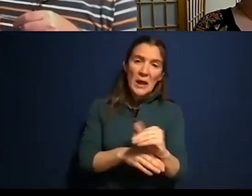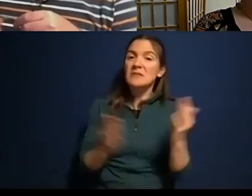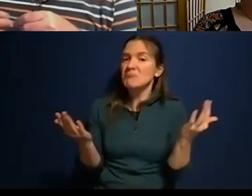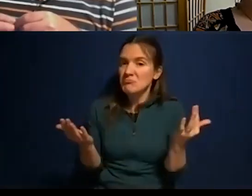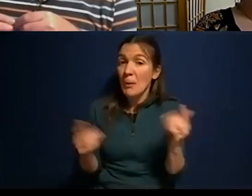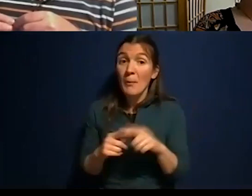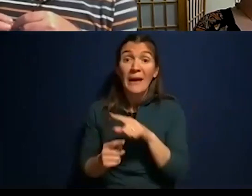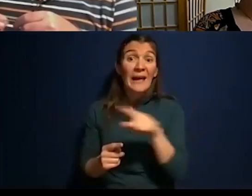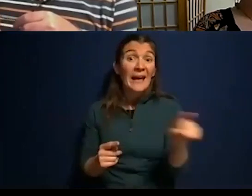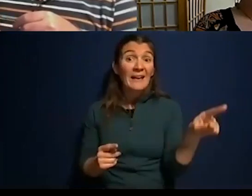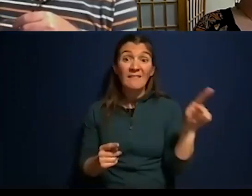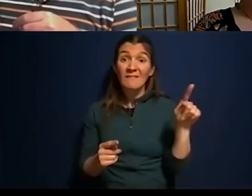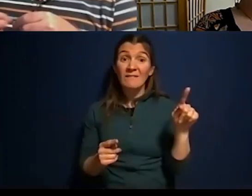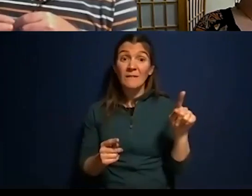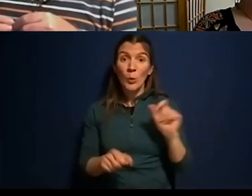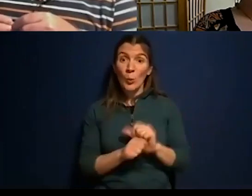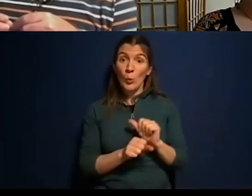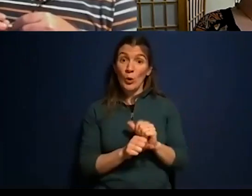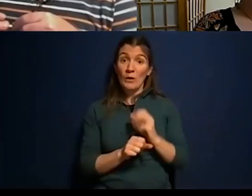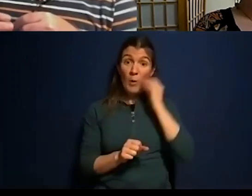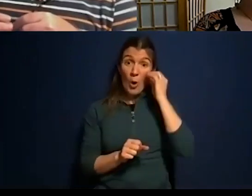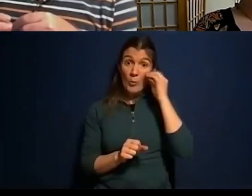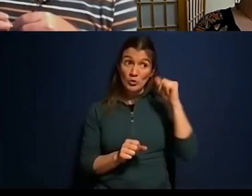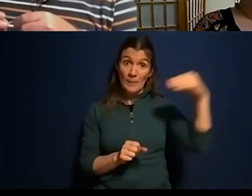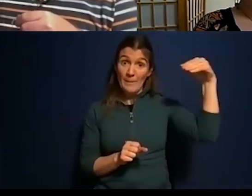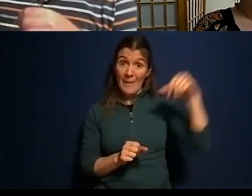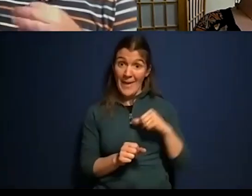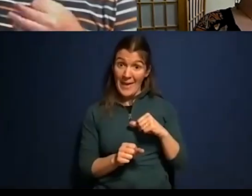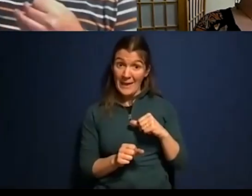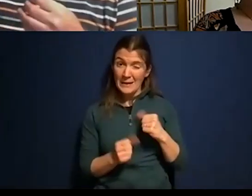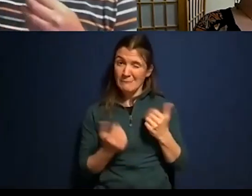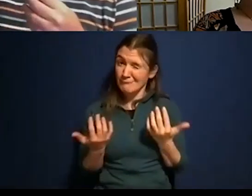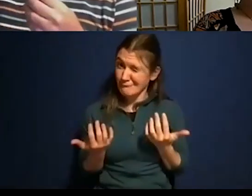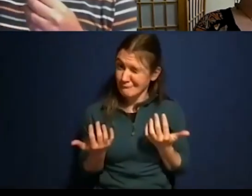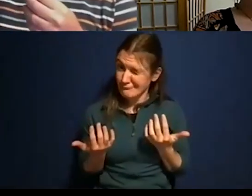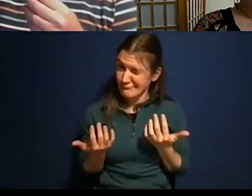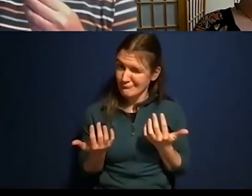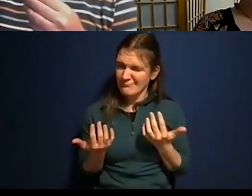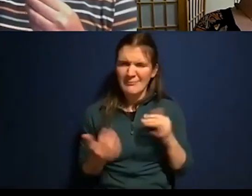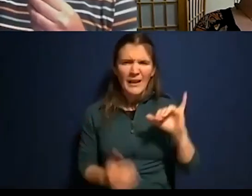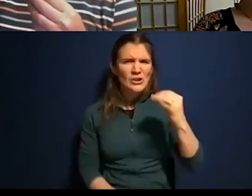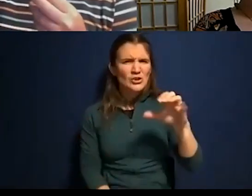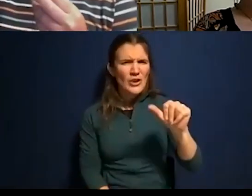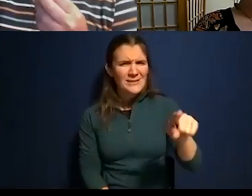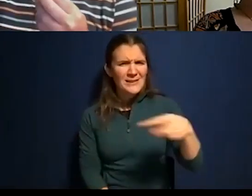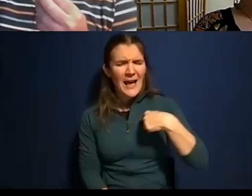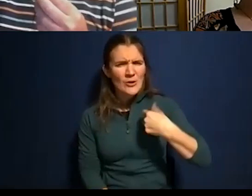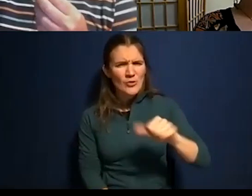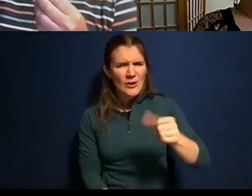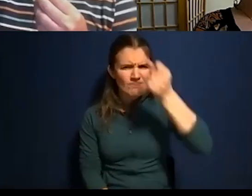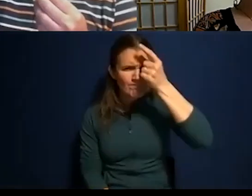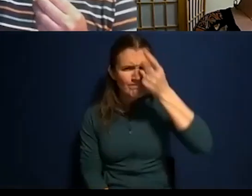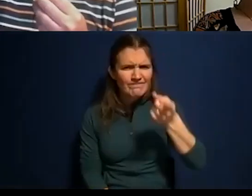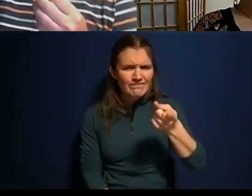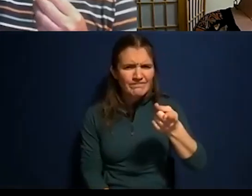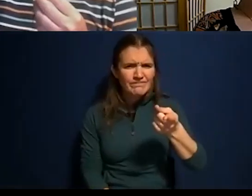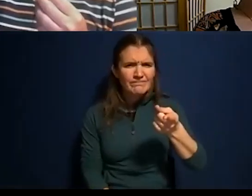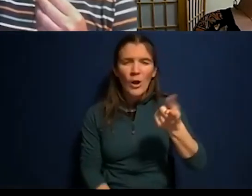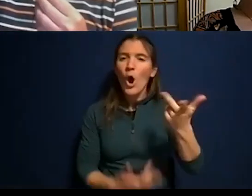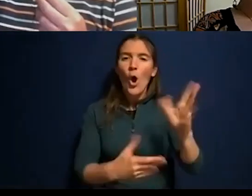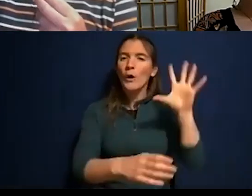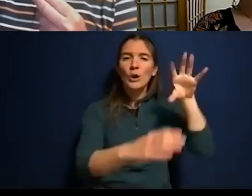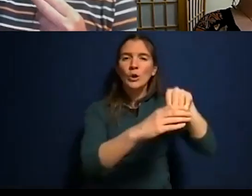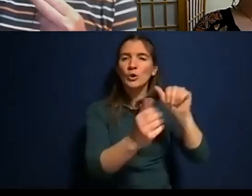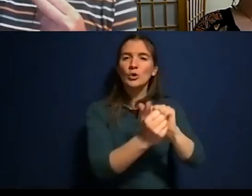doing assignments at home, should you get paid? I know I was trying to understand what Jessica was saying. I think that's something that's already incorporated with